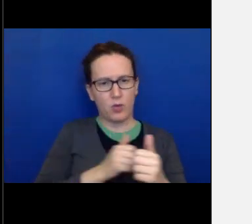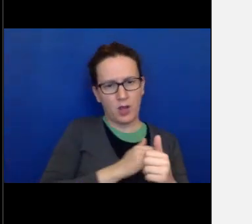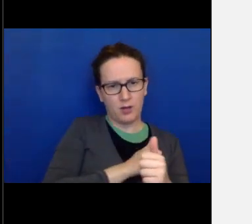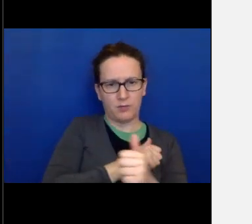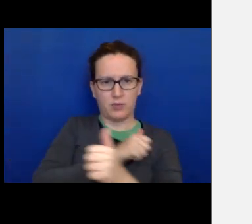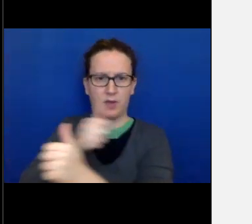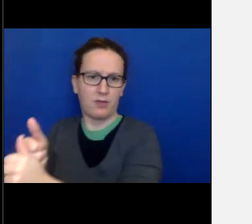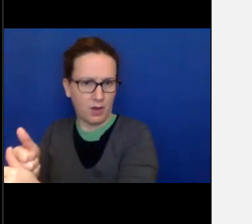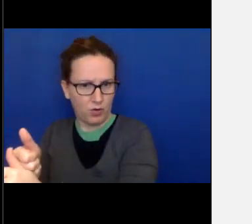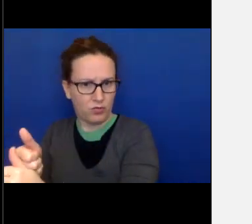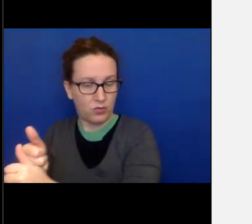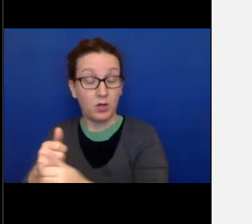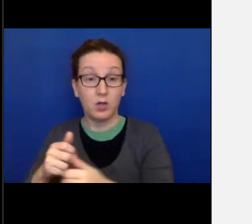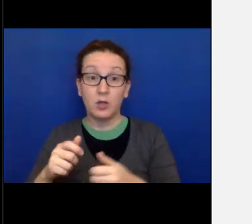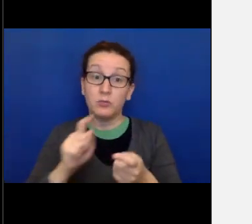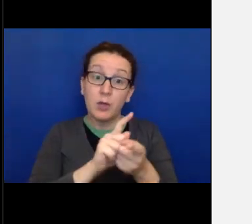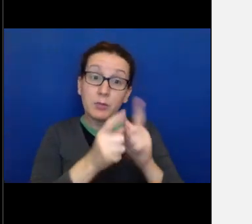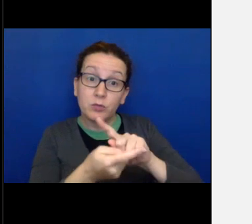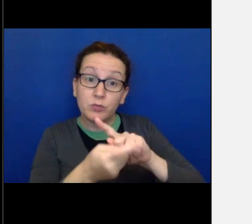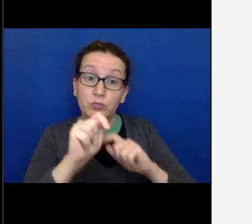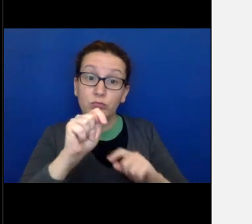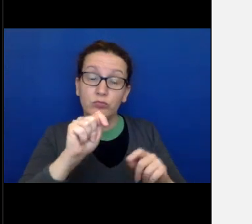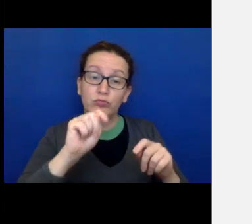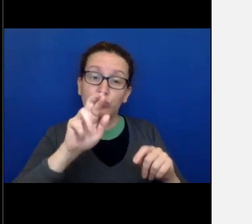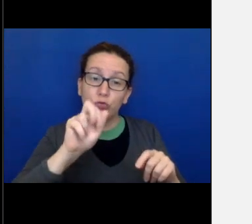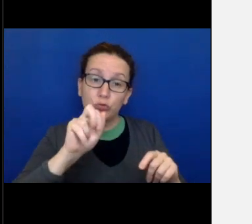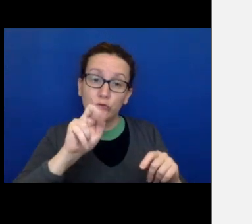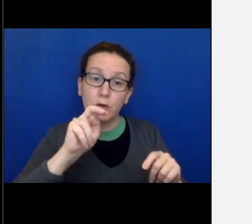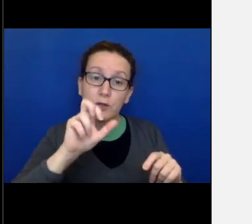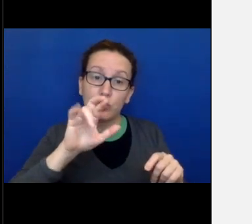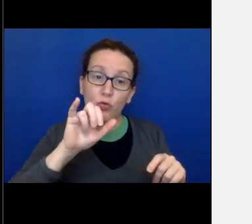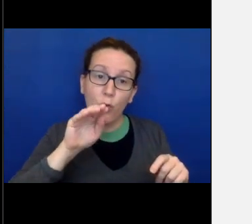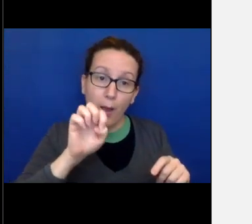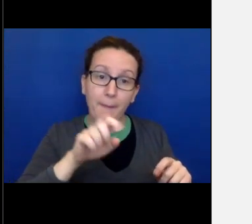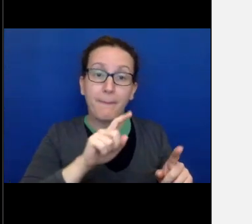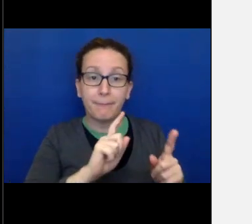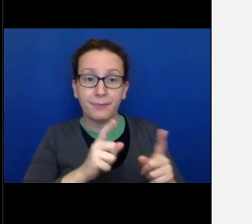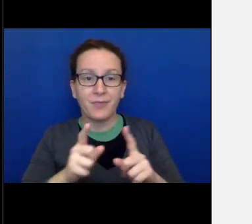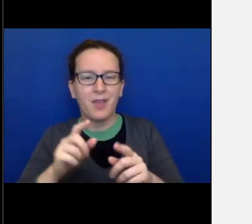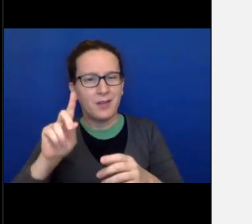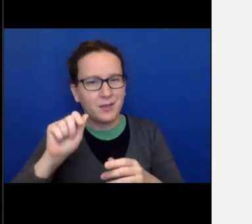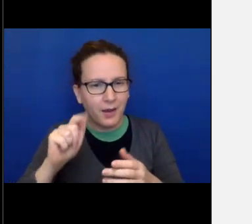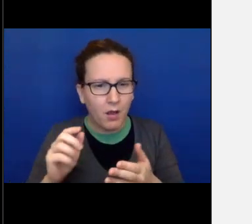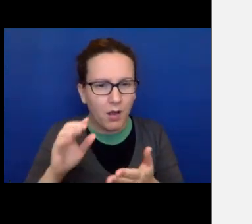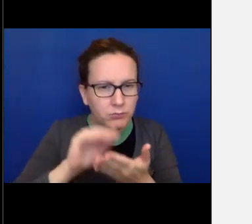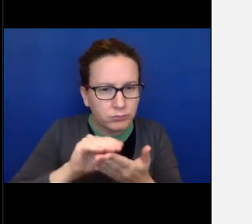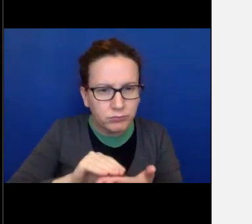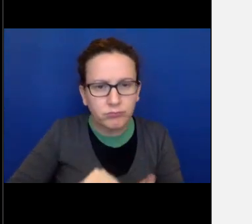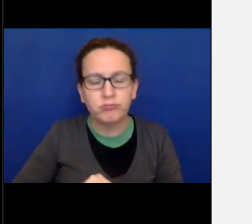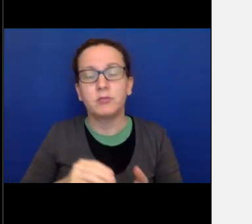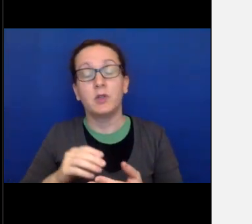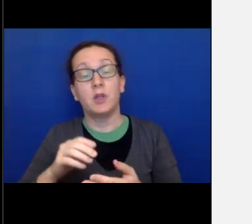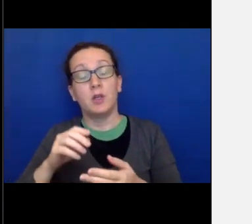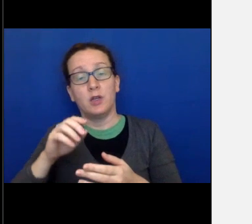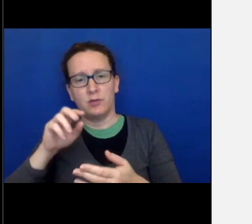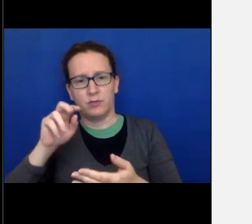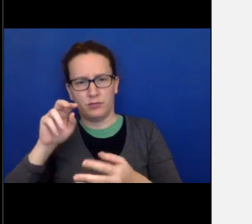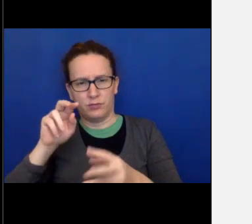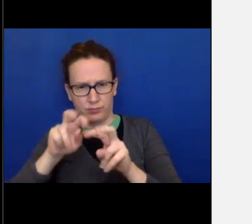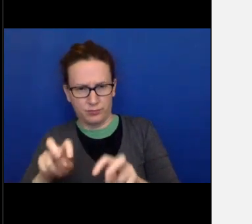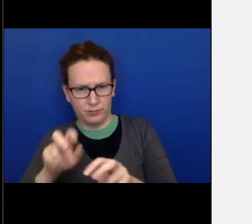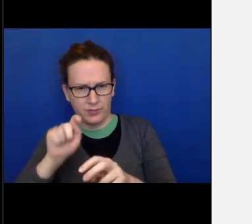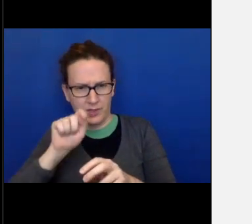of data first, and then I'm going to force align these texts, and then I'm going to go through and run these kinds of scripts,